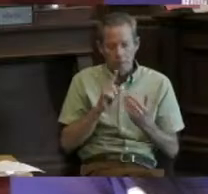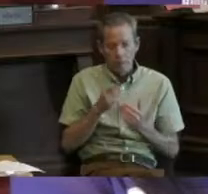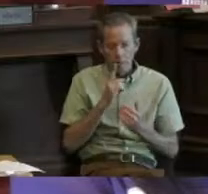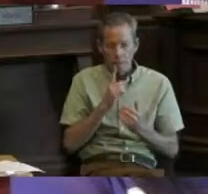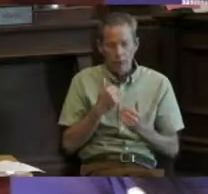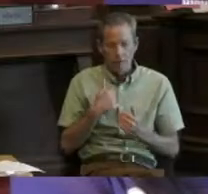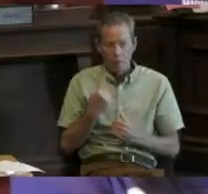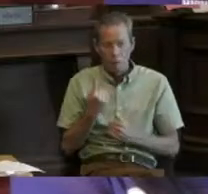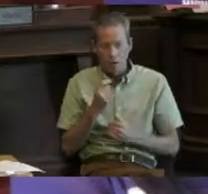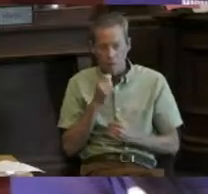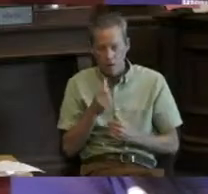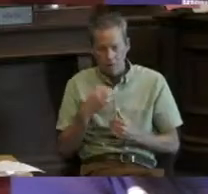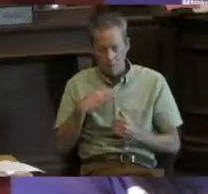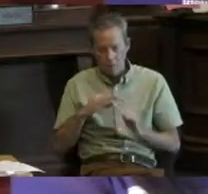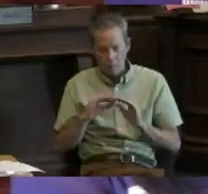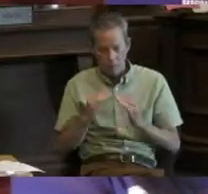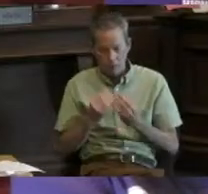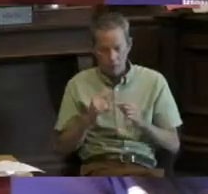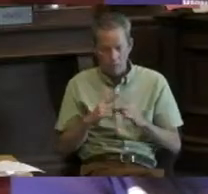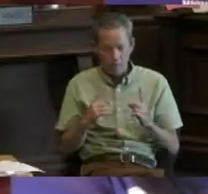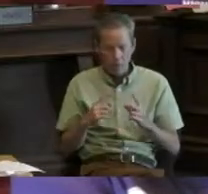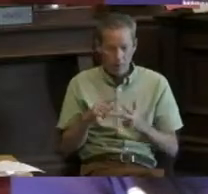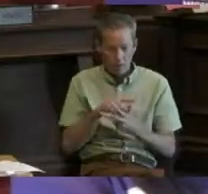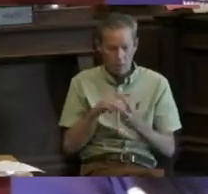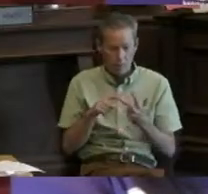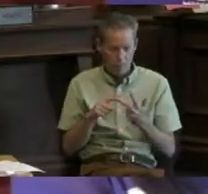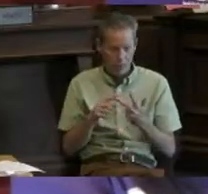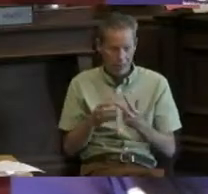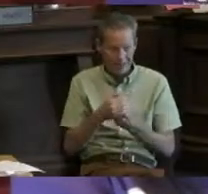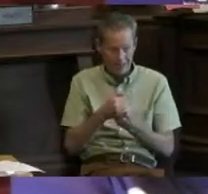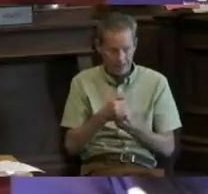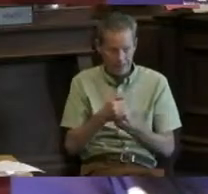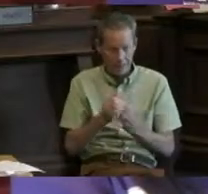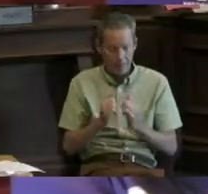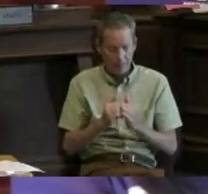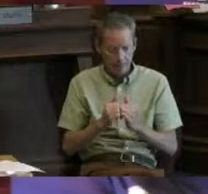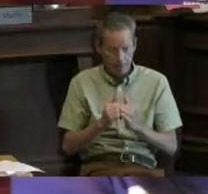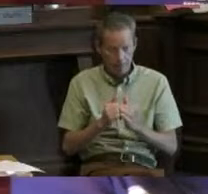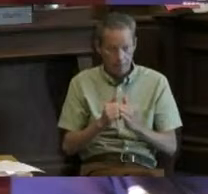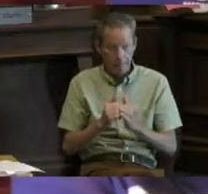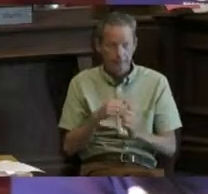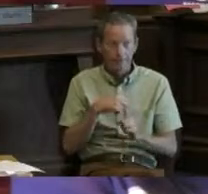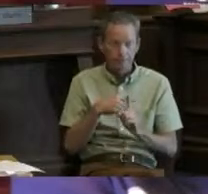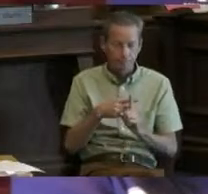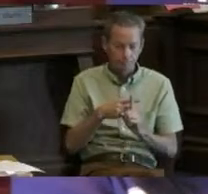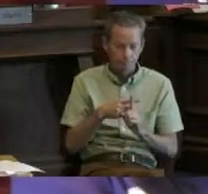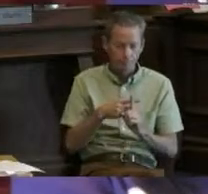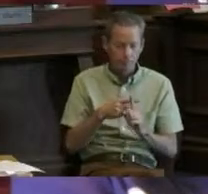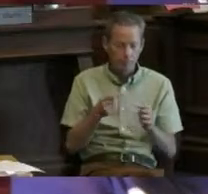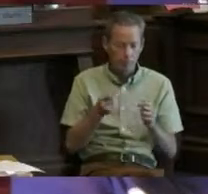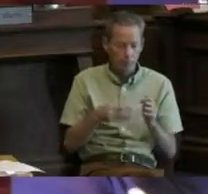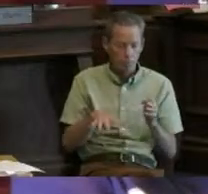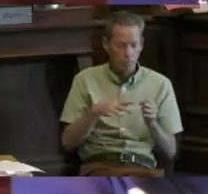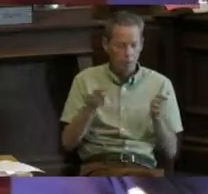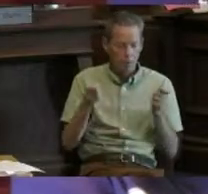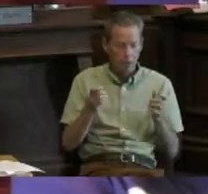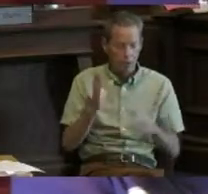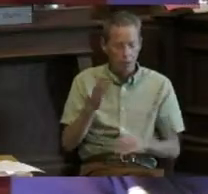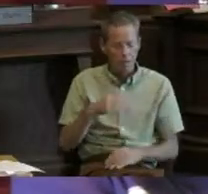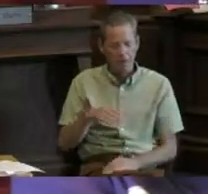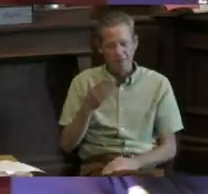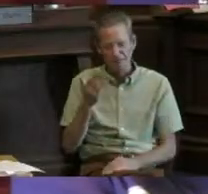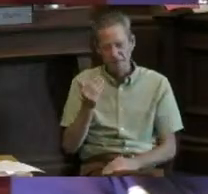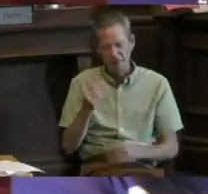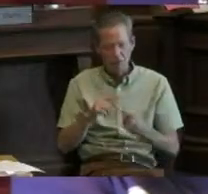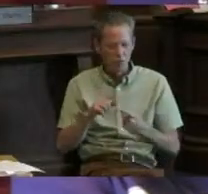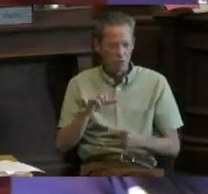one not-for-profit. By combining, you know, all three, plus the property manager, will have anywhere from 15 to